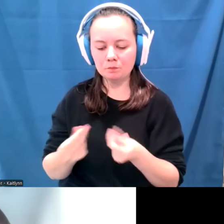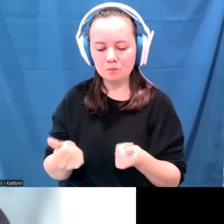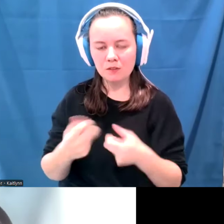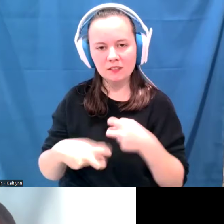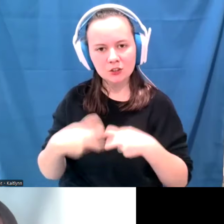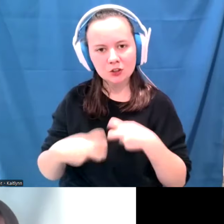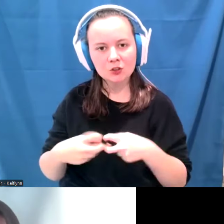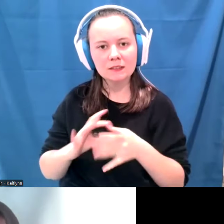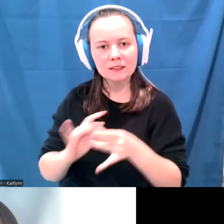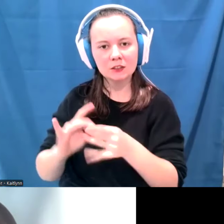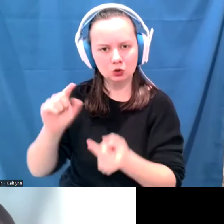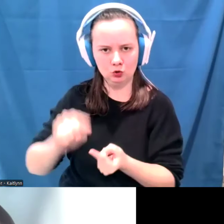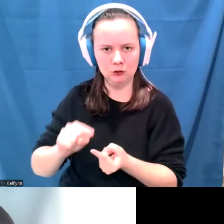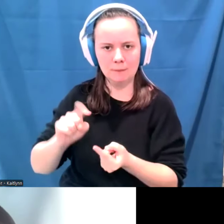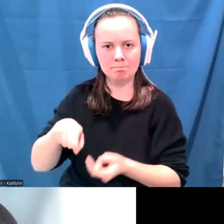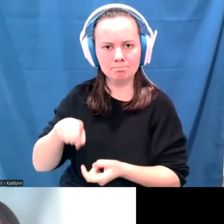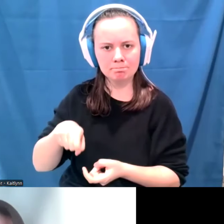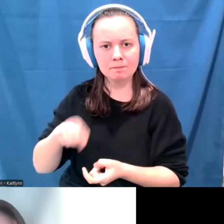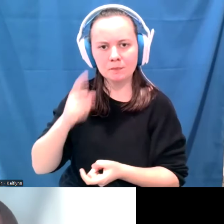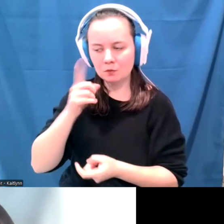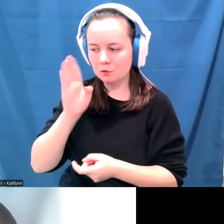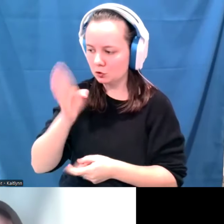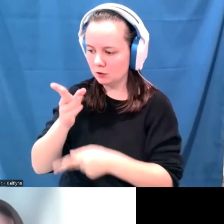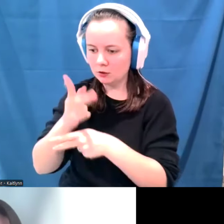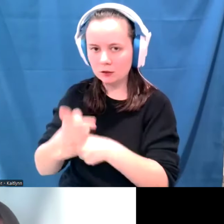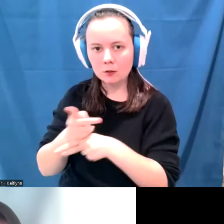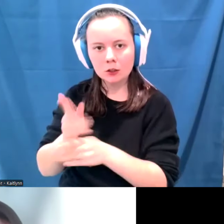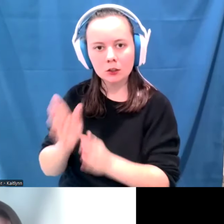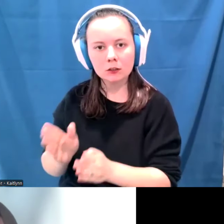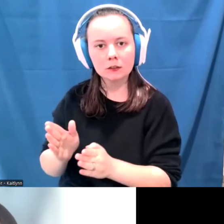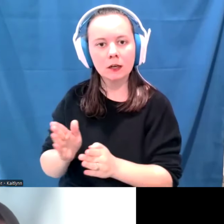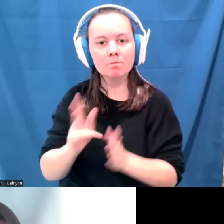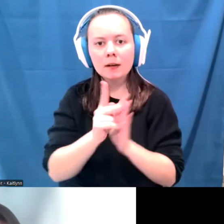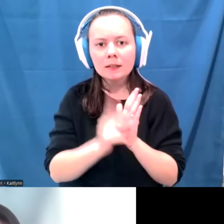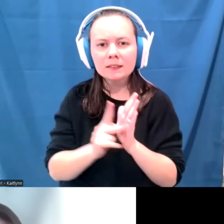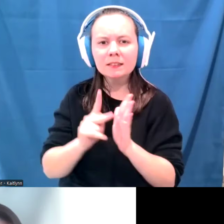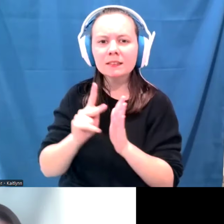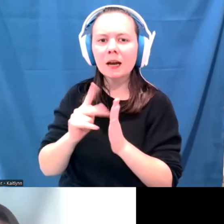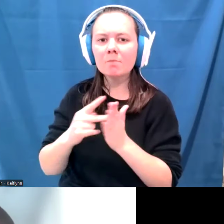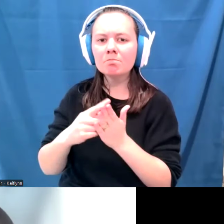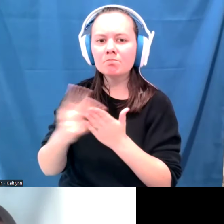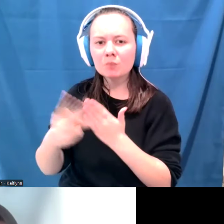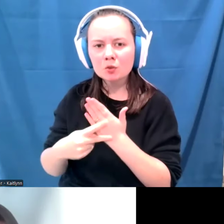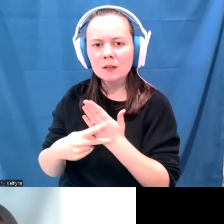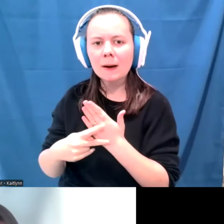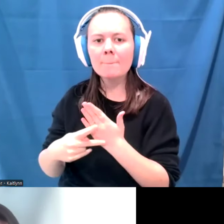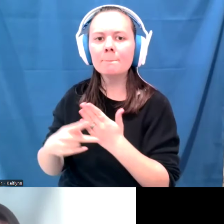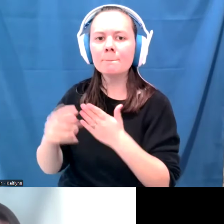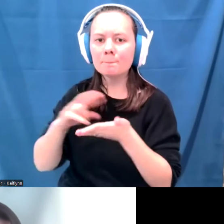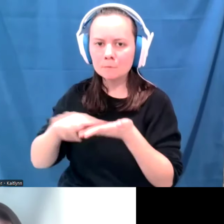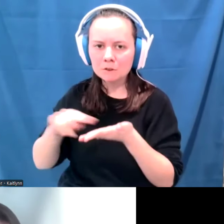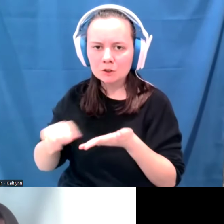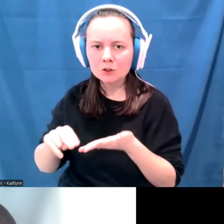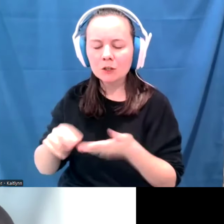of the shortage for direct care workers, from policies to programs and research. I would also say to make sure that